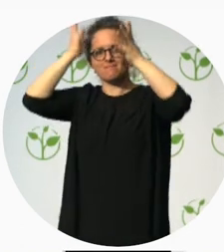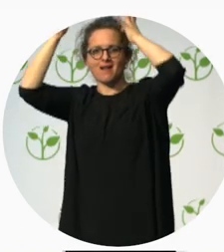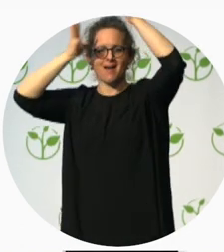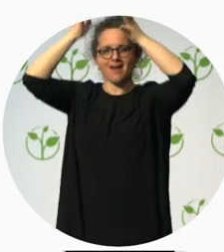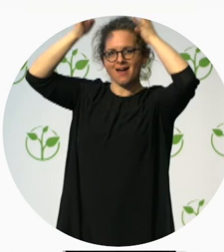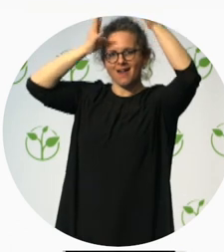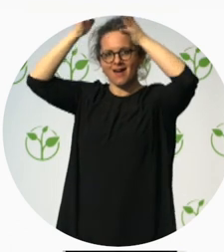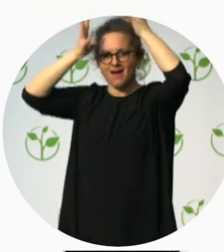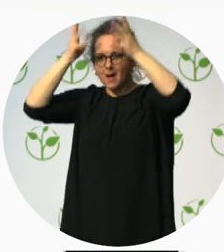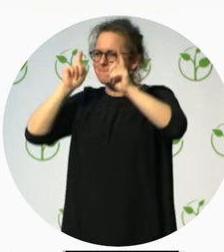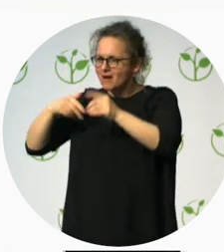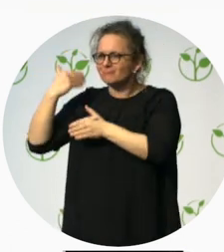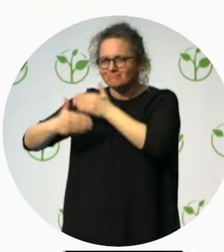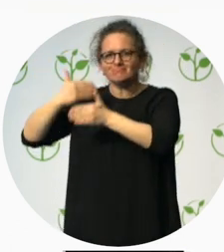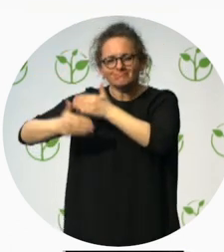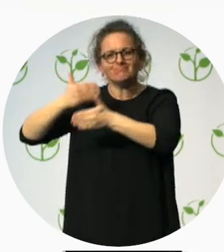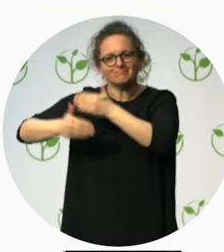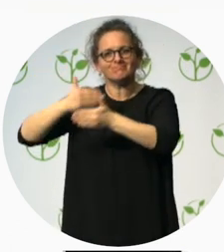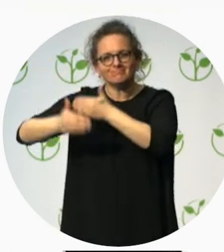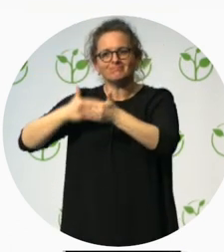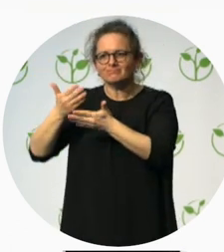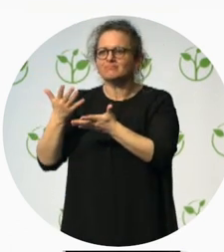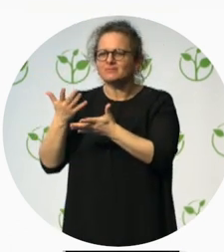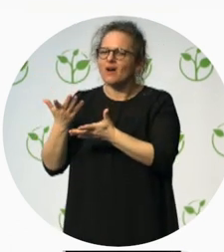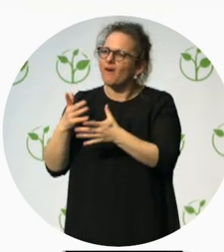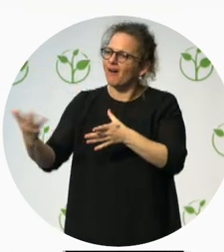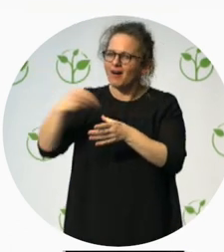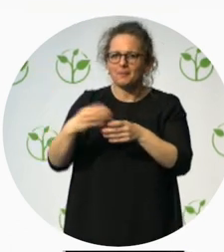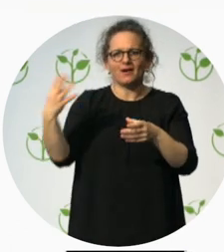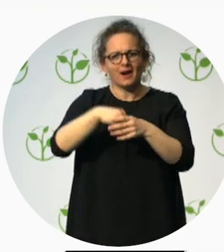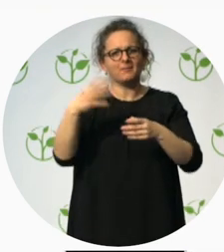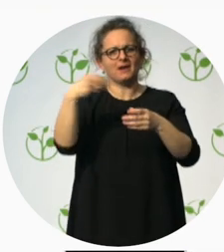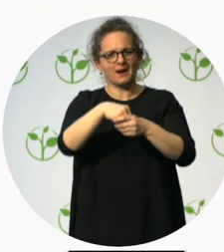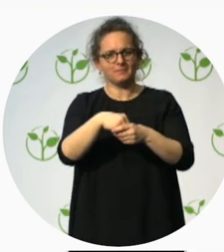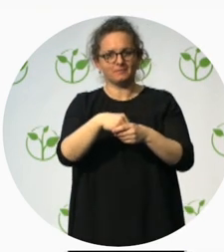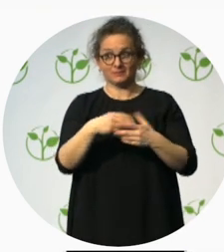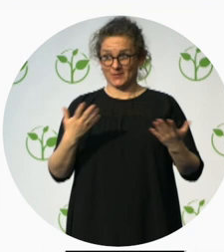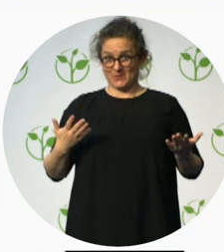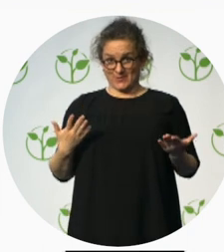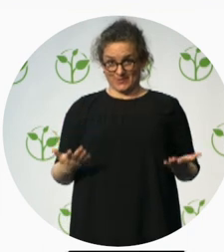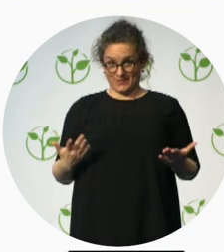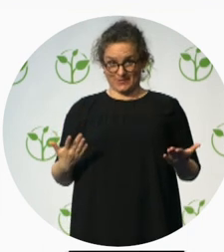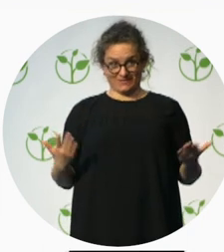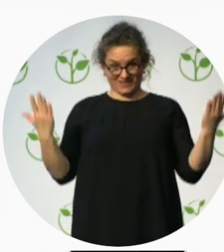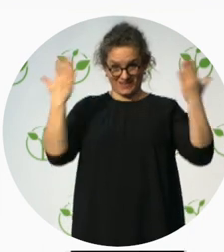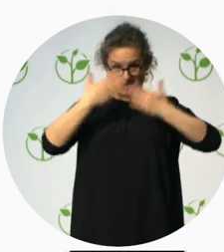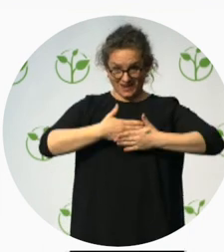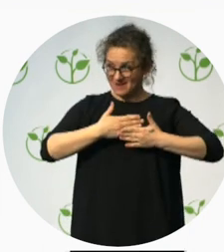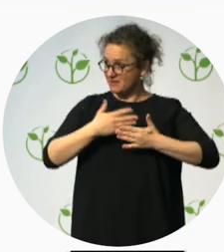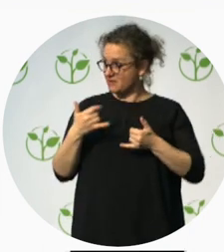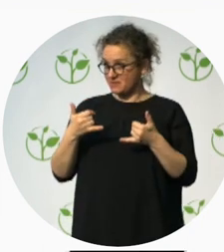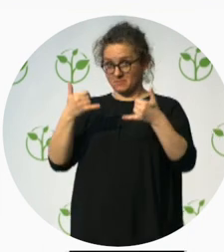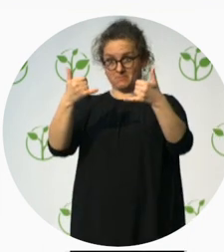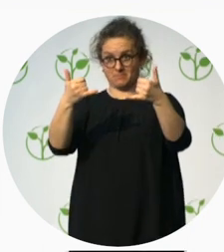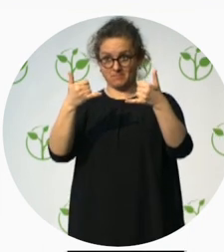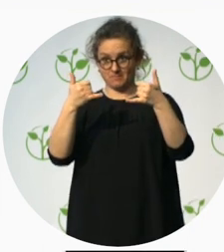like Microsoft and others we recognize this evening to remove and overcome barriers. It is completely